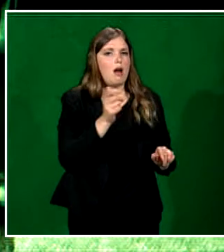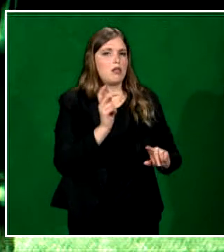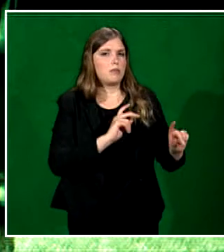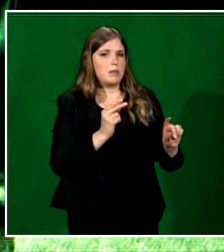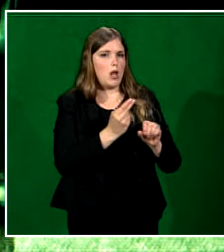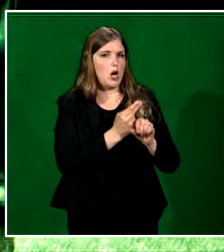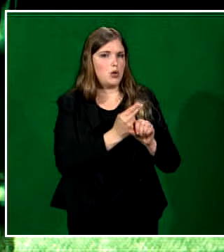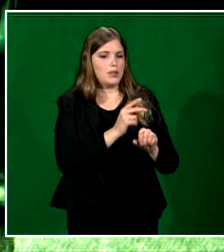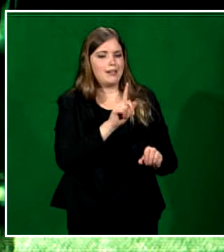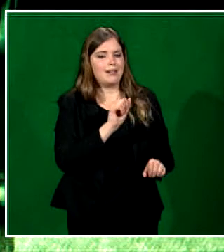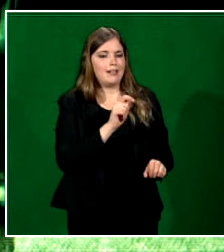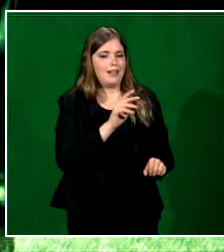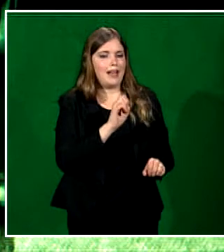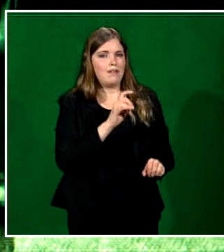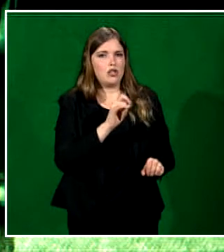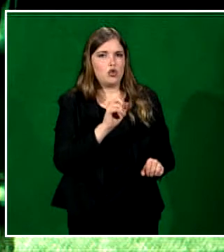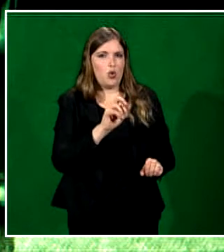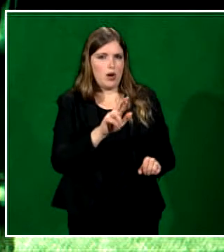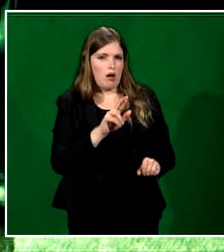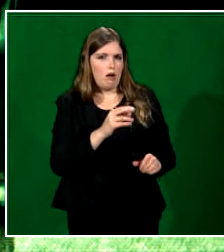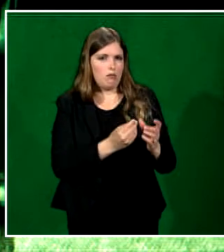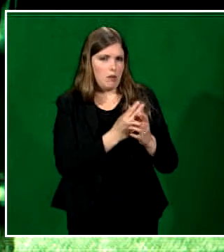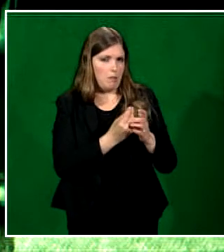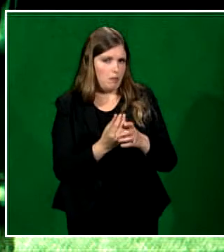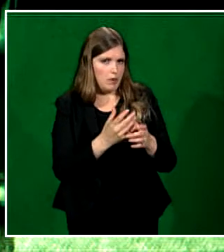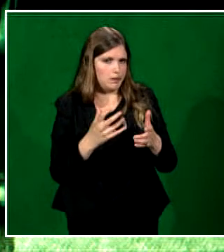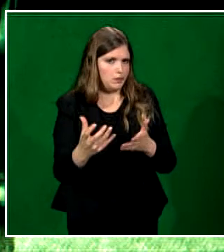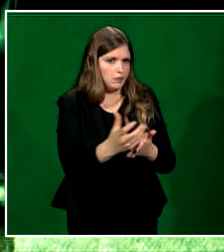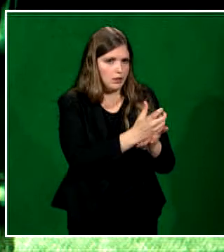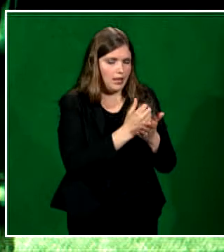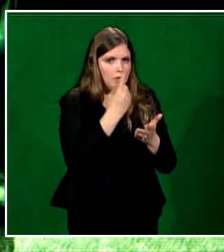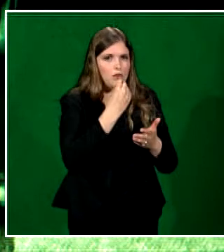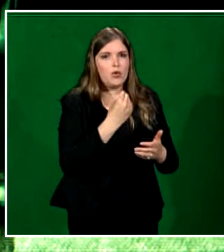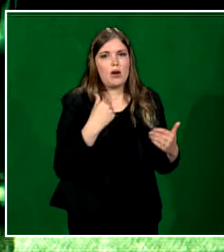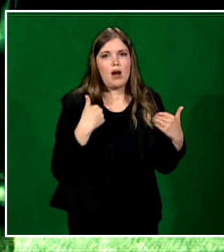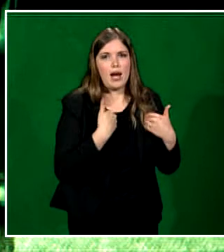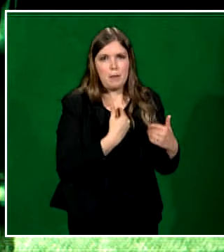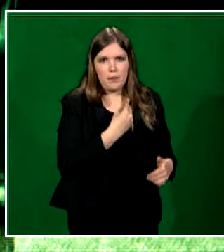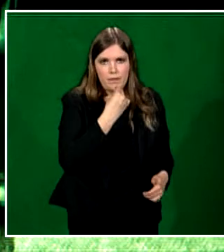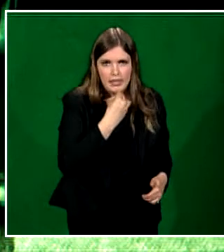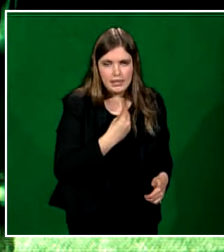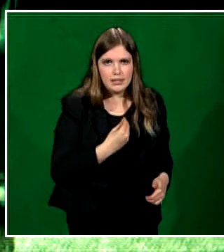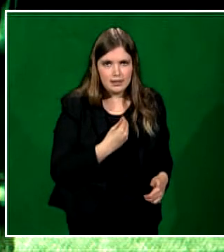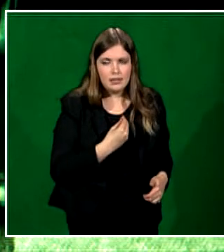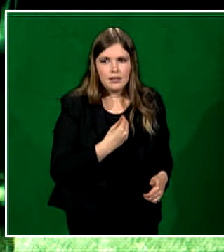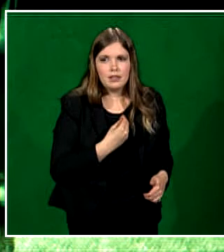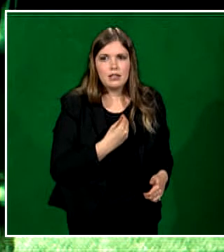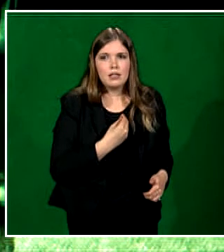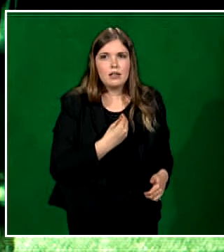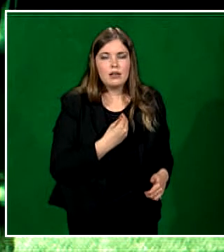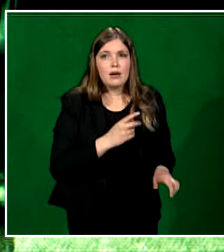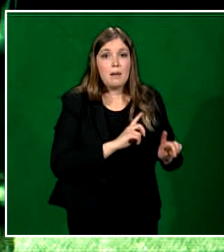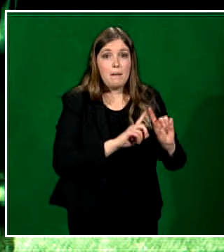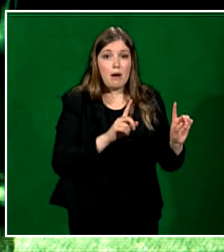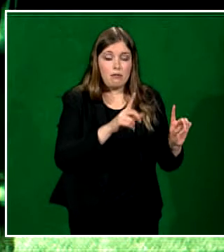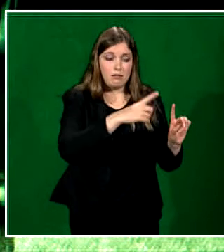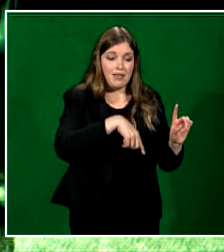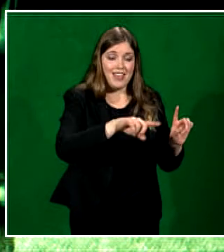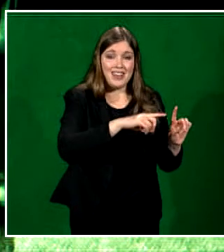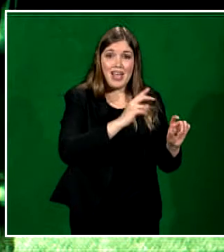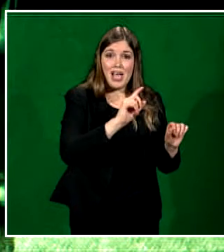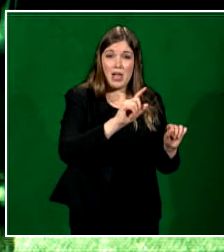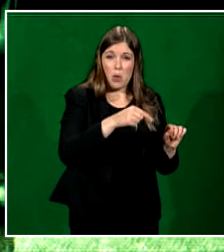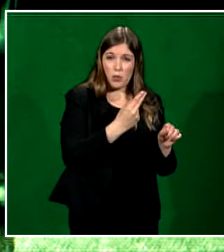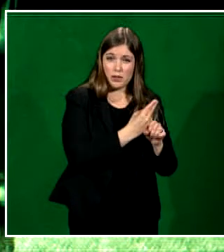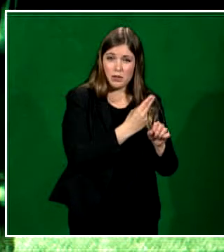to use it in animal feed. And however, they have noticed some problems with it because for them, they only use the leaves